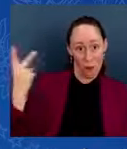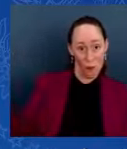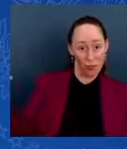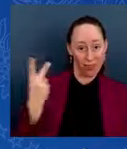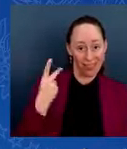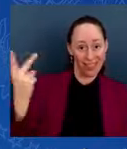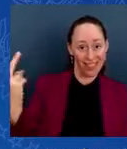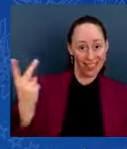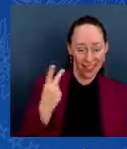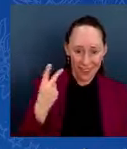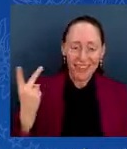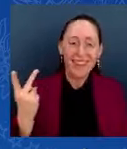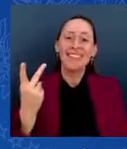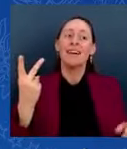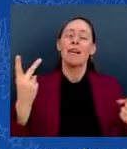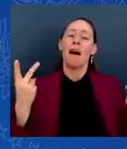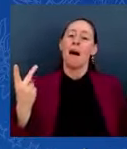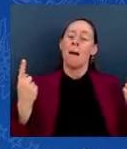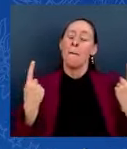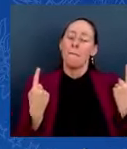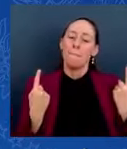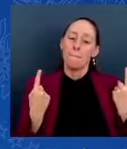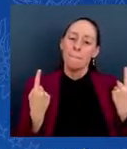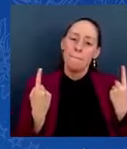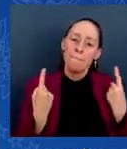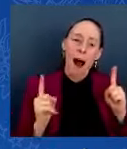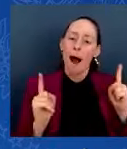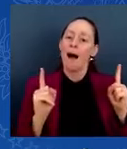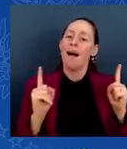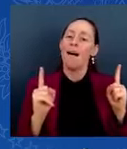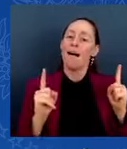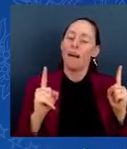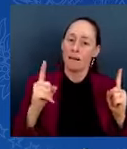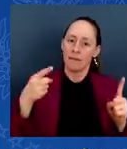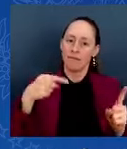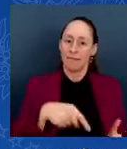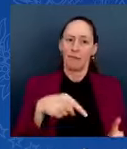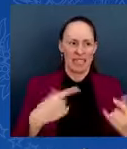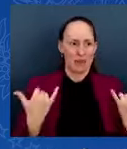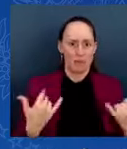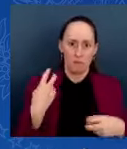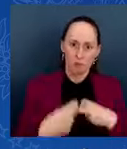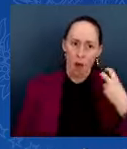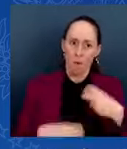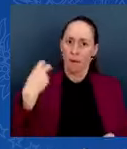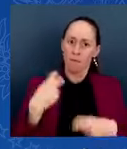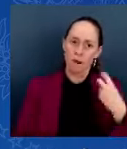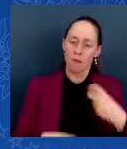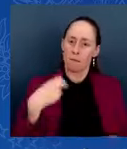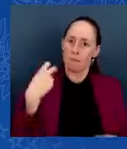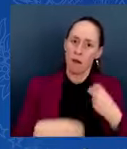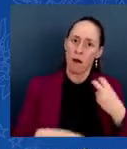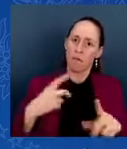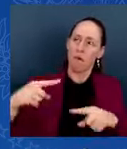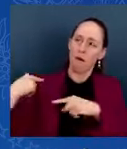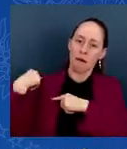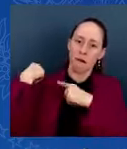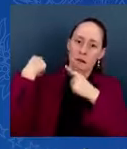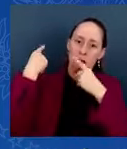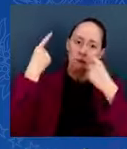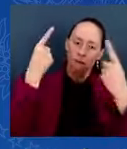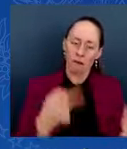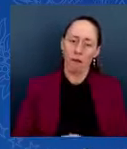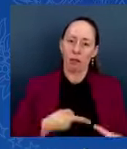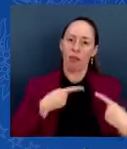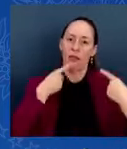the long-standing issue that for years was one of the biggest challenges on this subject, which was that Medicare